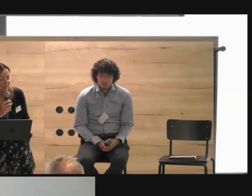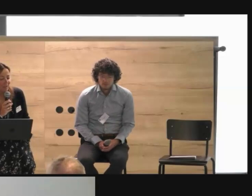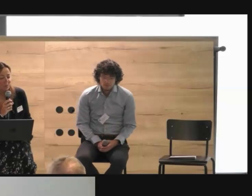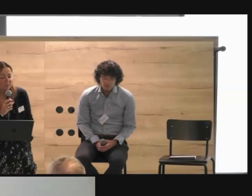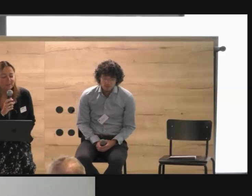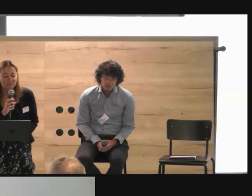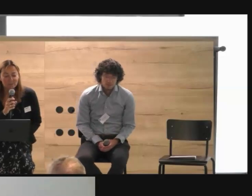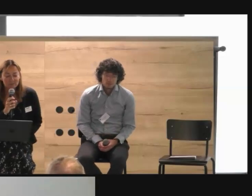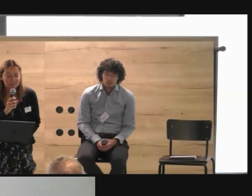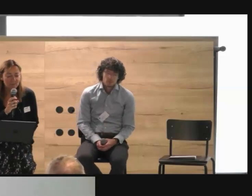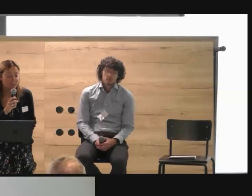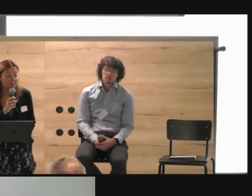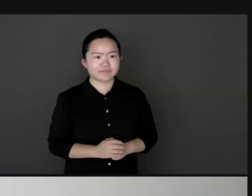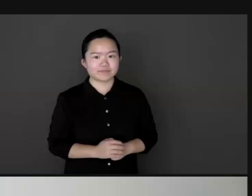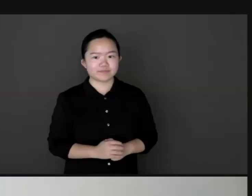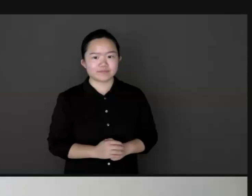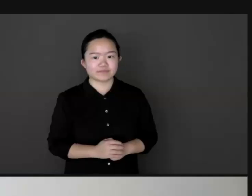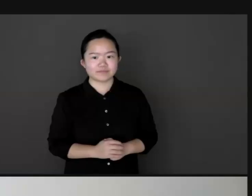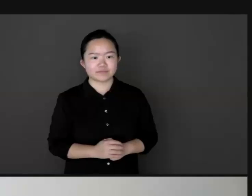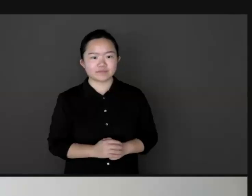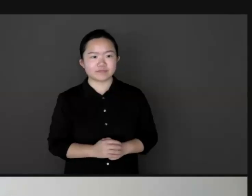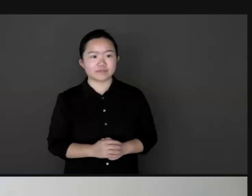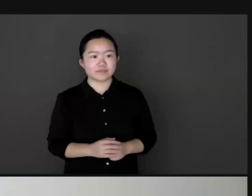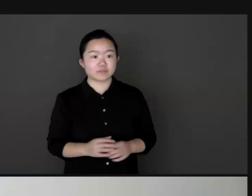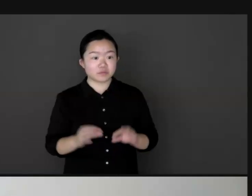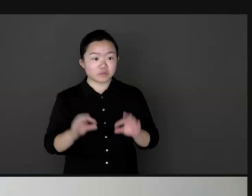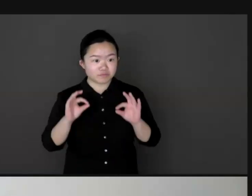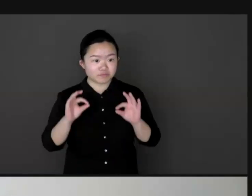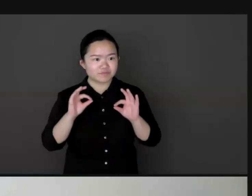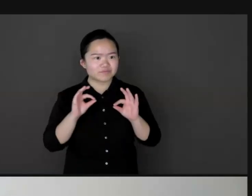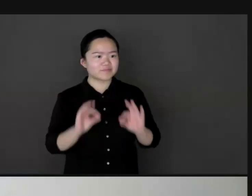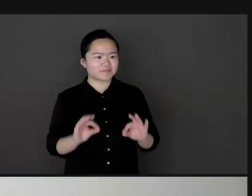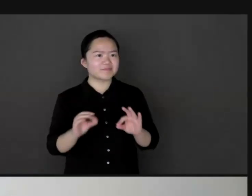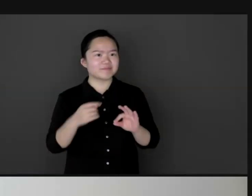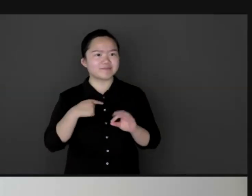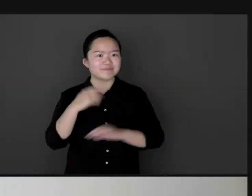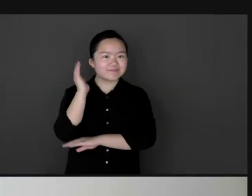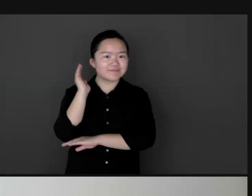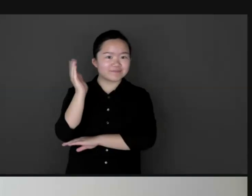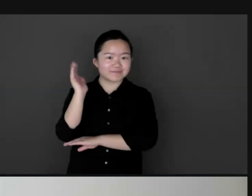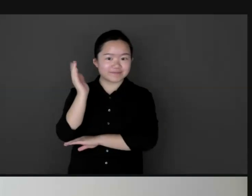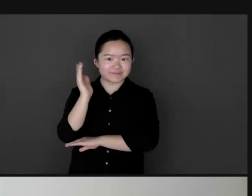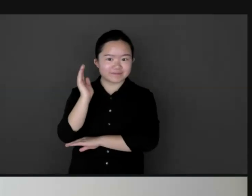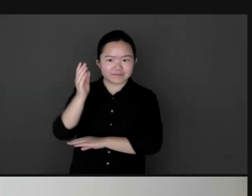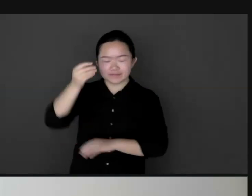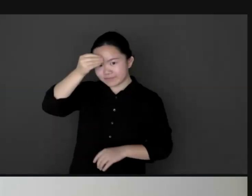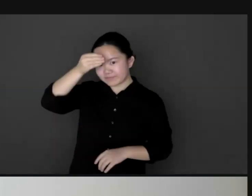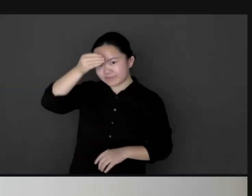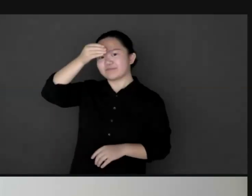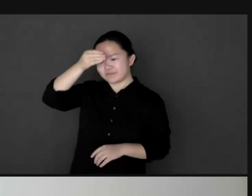And it's good to hear about the sharing of knowledge and also that monitoring agencies have time despite